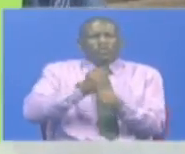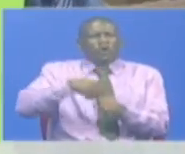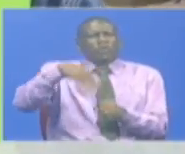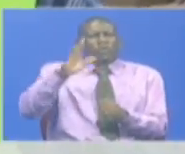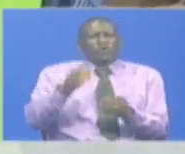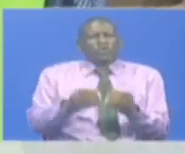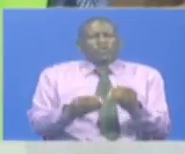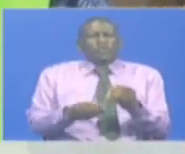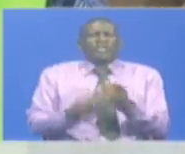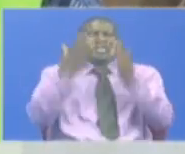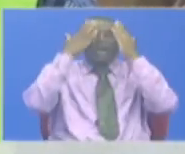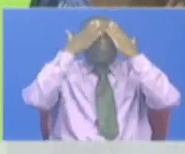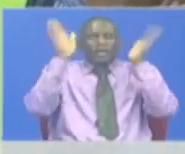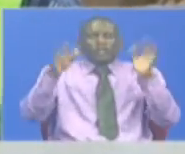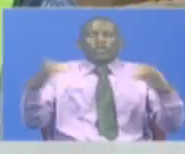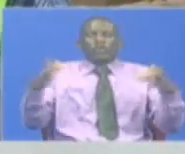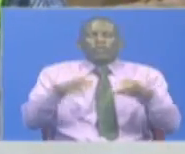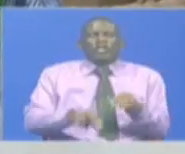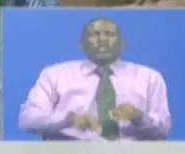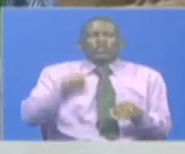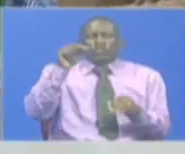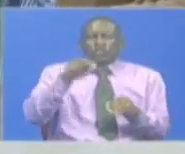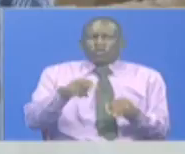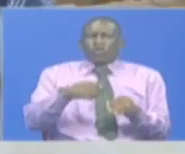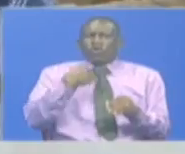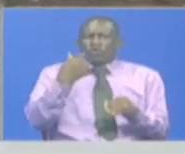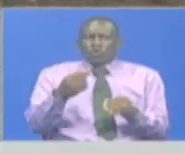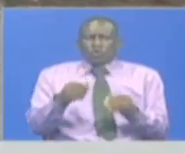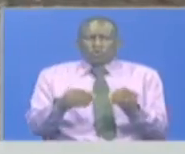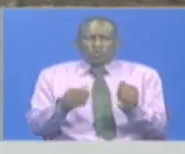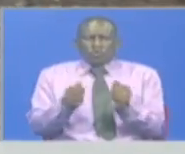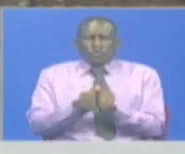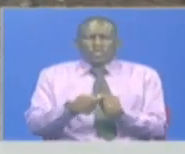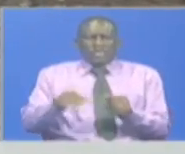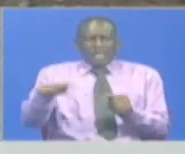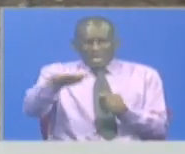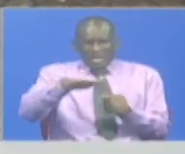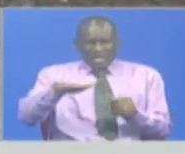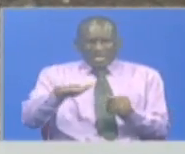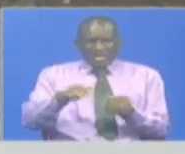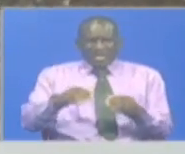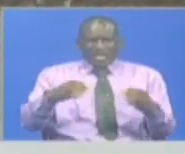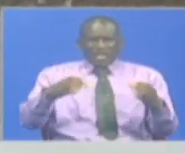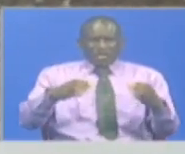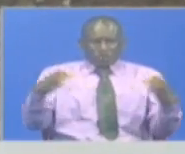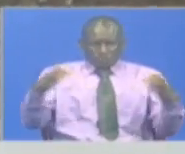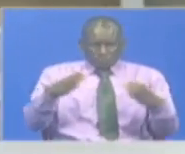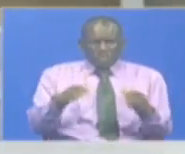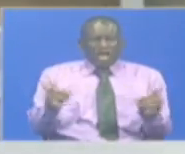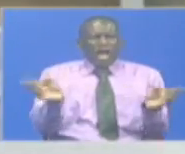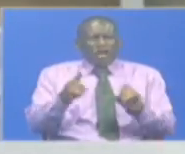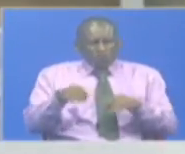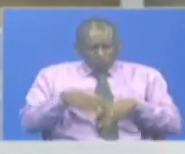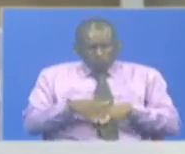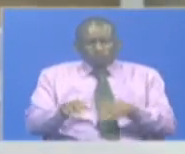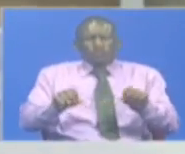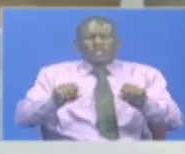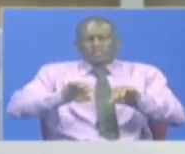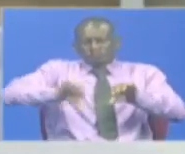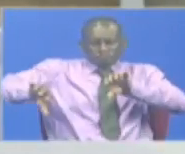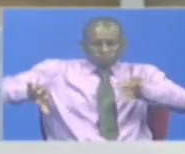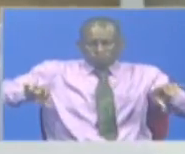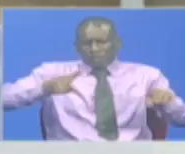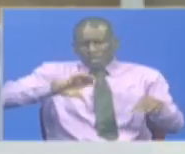in the north, who, despite local initiative by NGOs, failed to adhere to the need for social distancing. Again, because